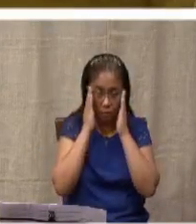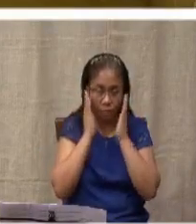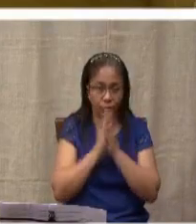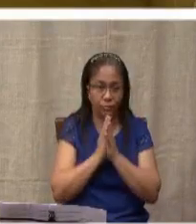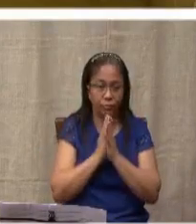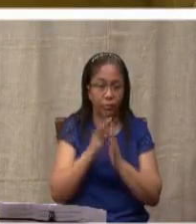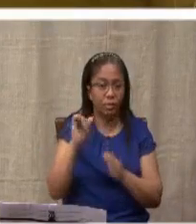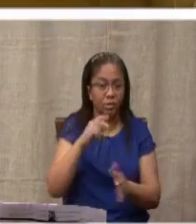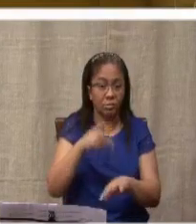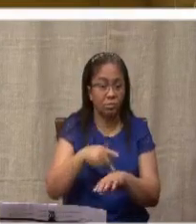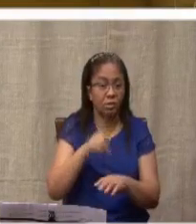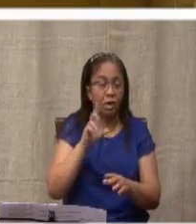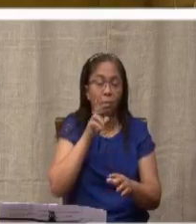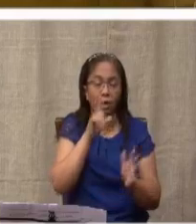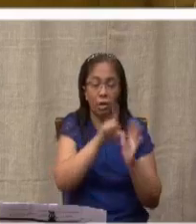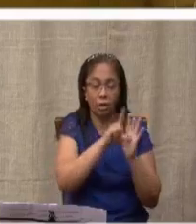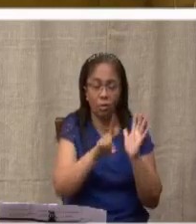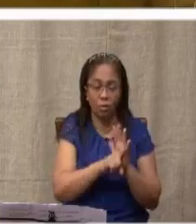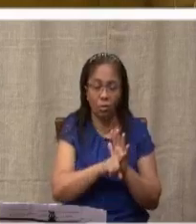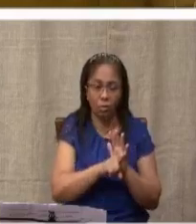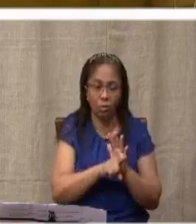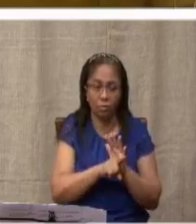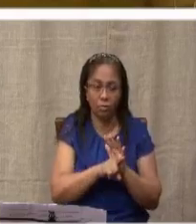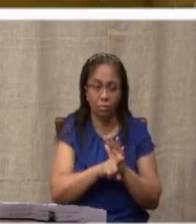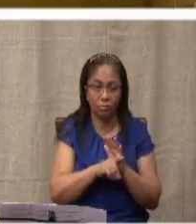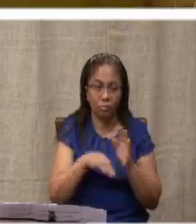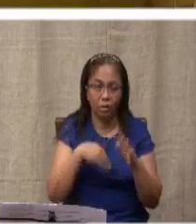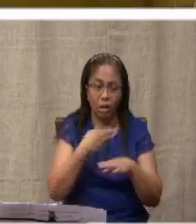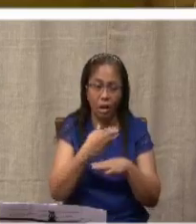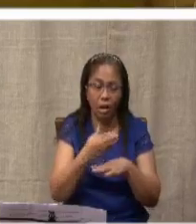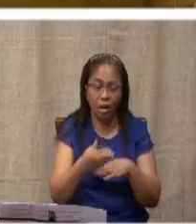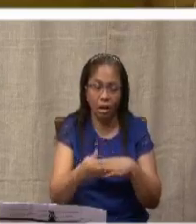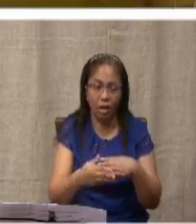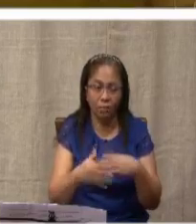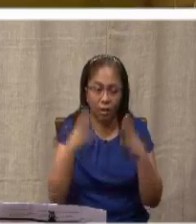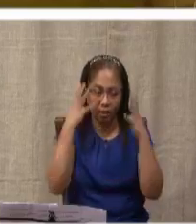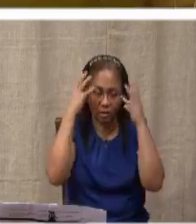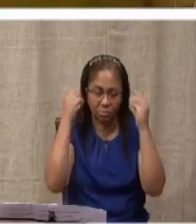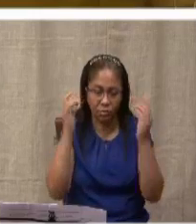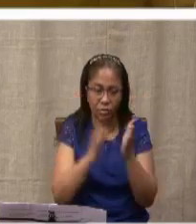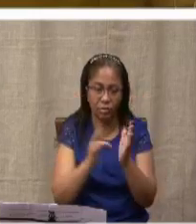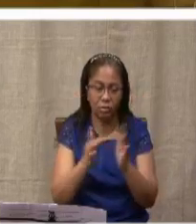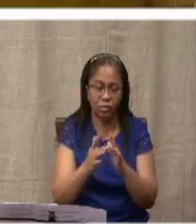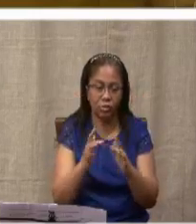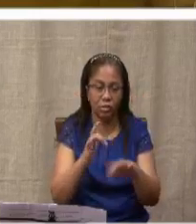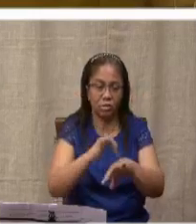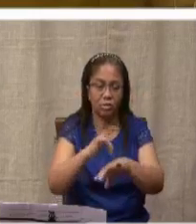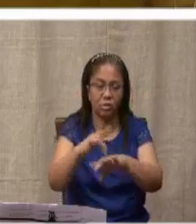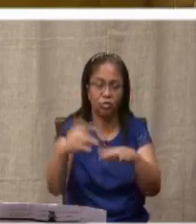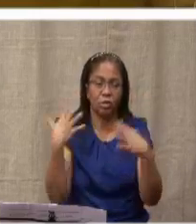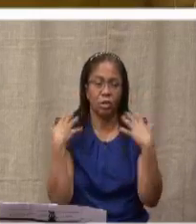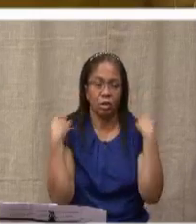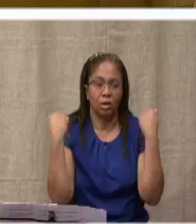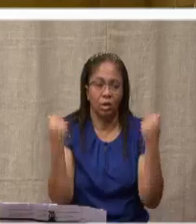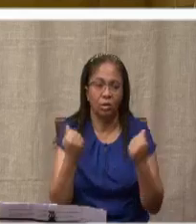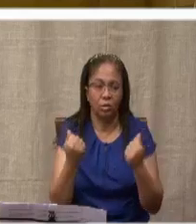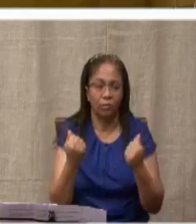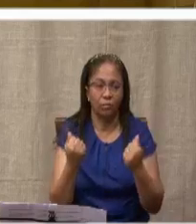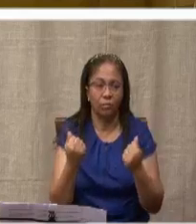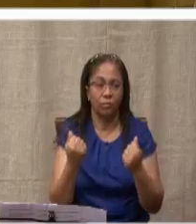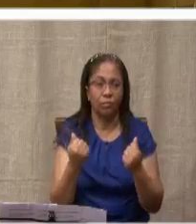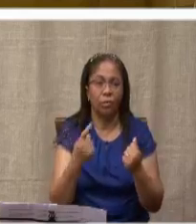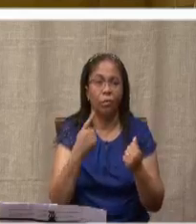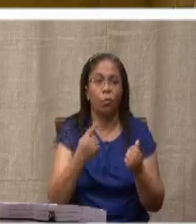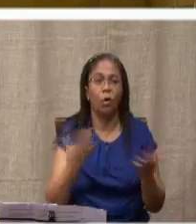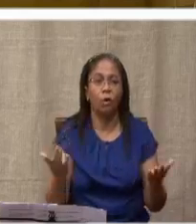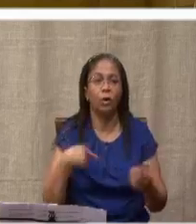like simon's mother-in-law after encountering jesus jesus's jesus's healing there's only one way we can